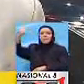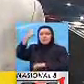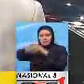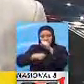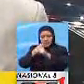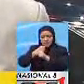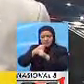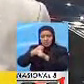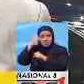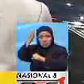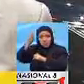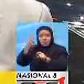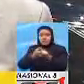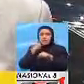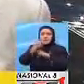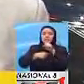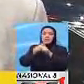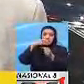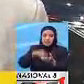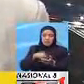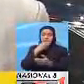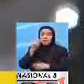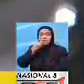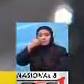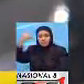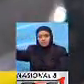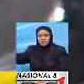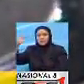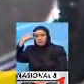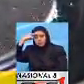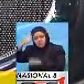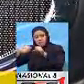also projecting for a slightly better sales next year compared to this year.